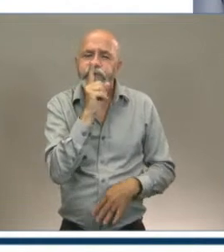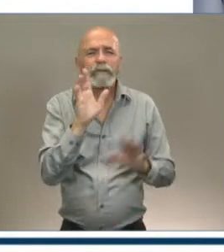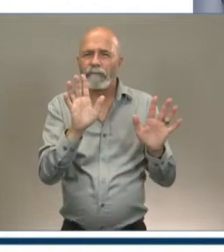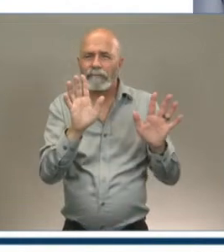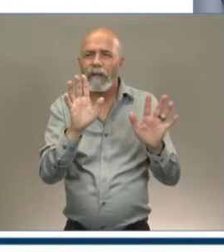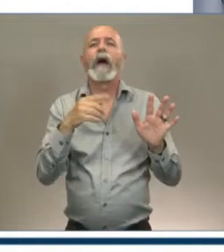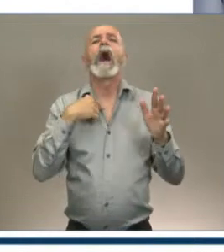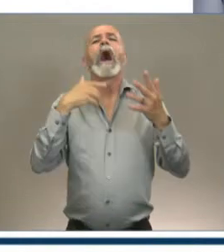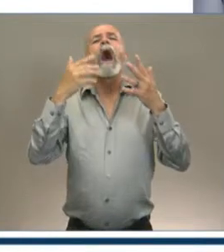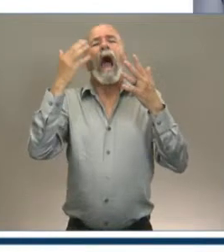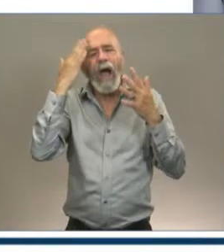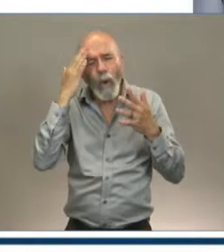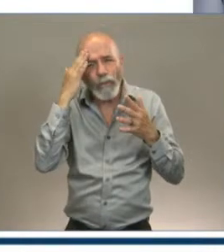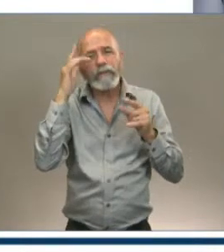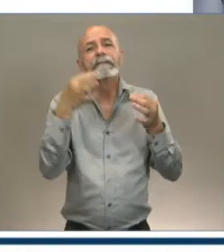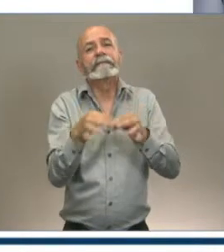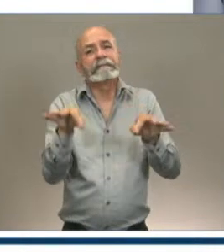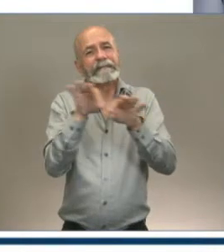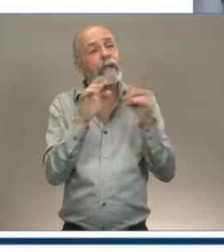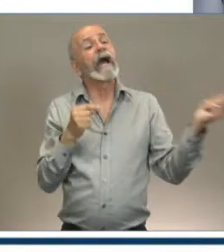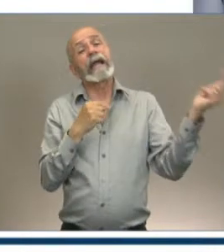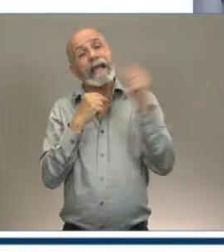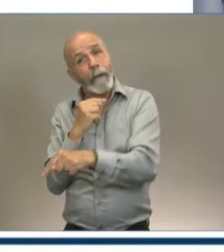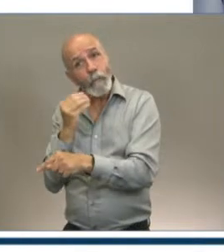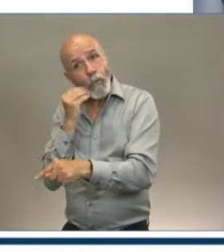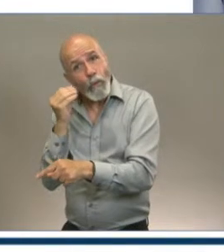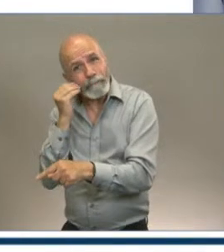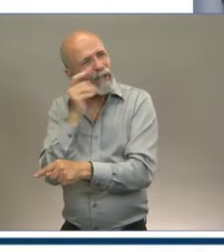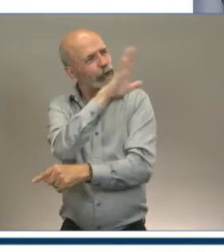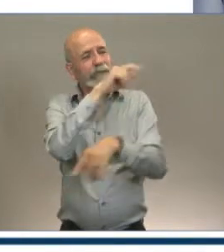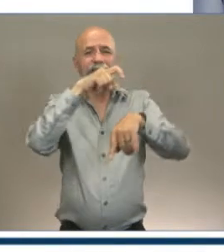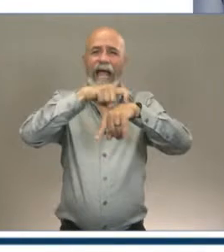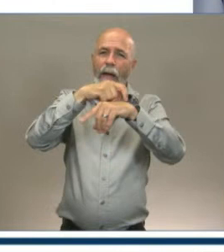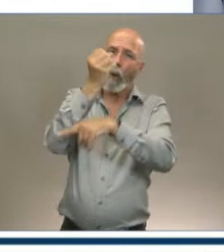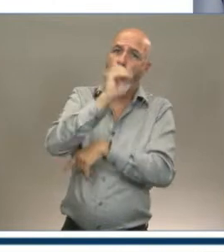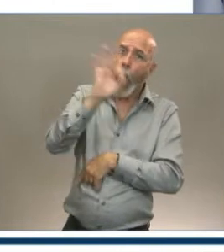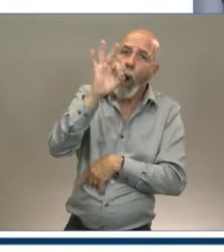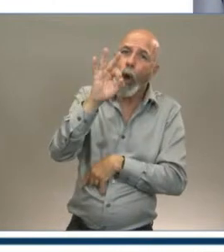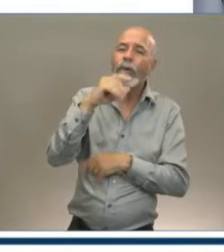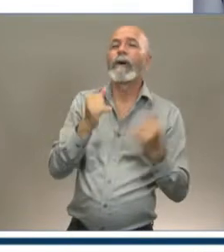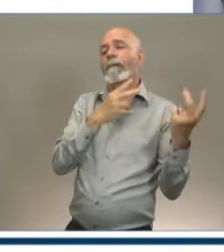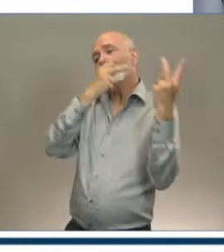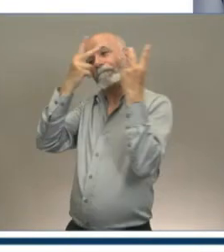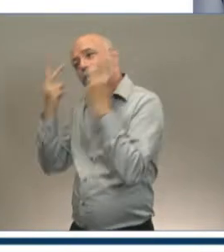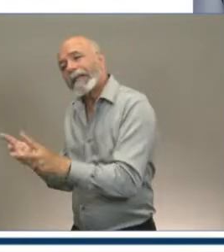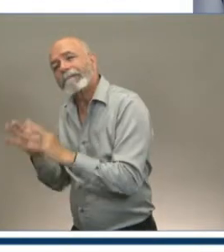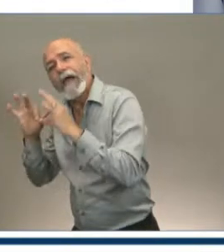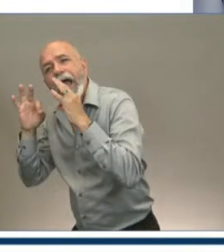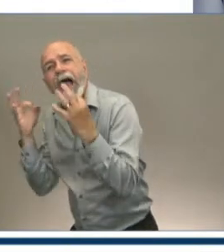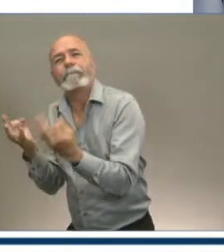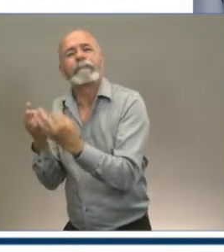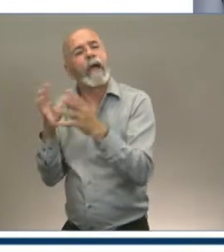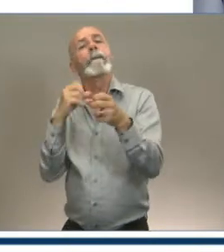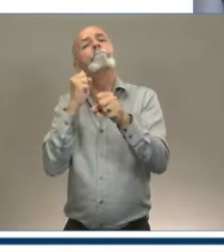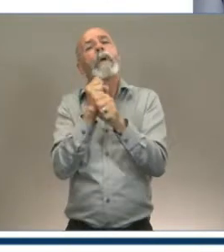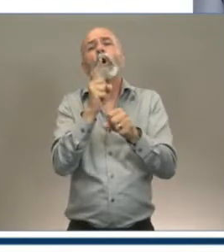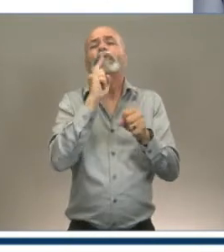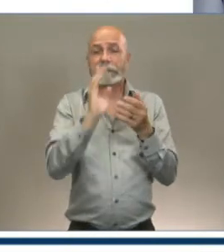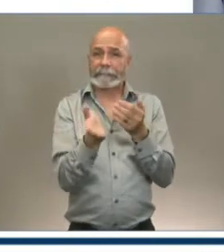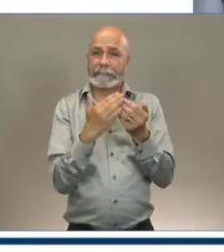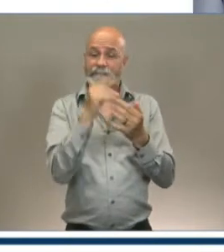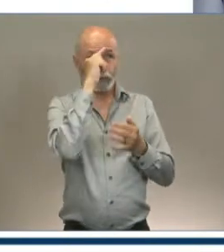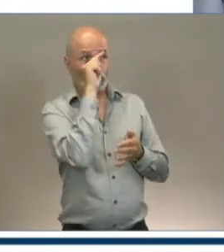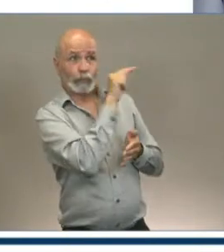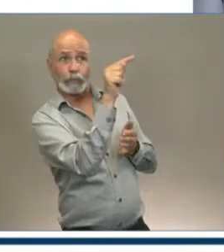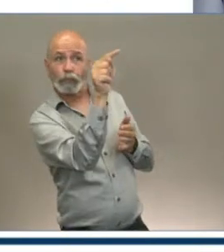need to come home for your days off to see your families. So we're trying to make this as easy as possible, and that